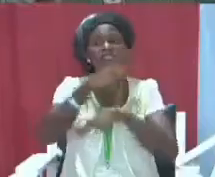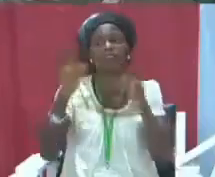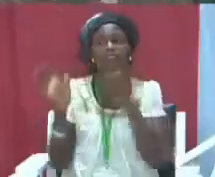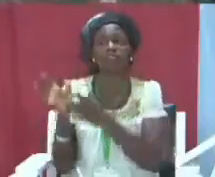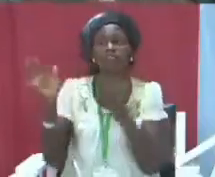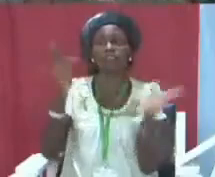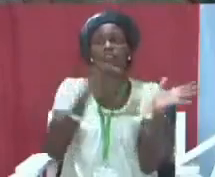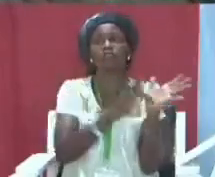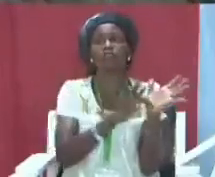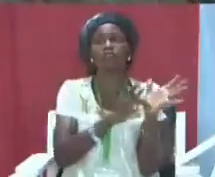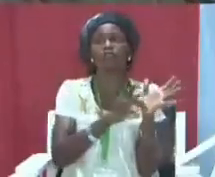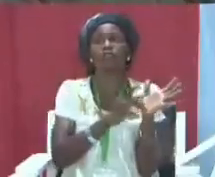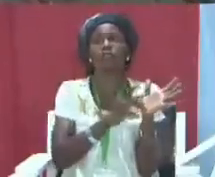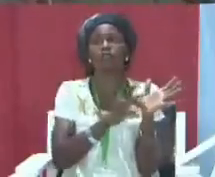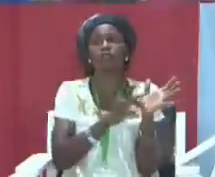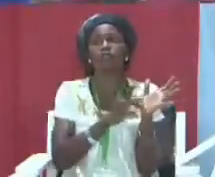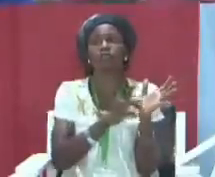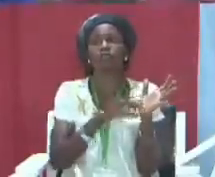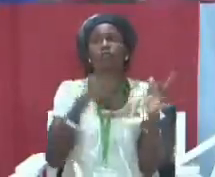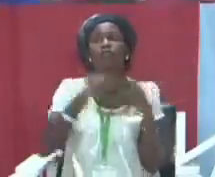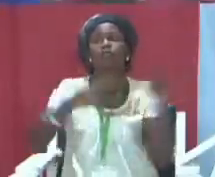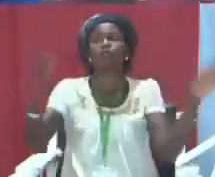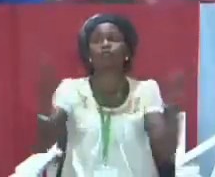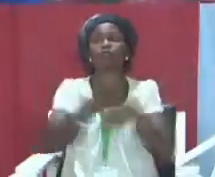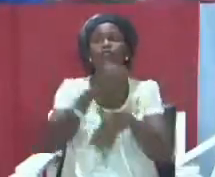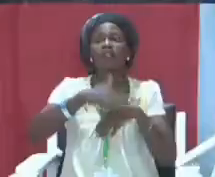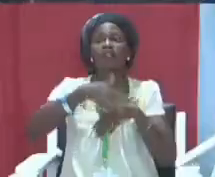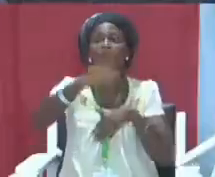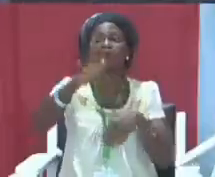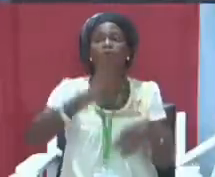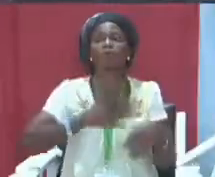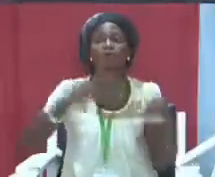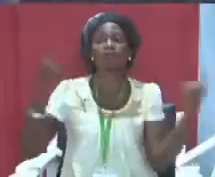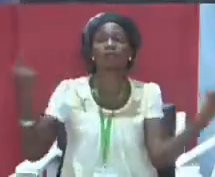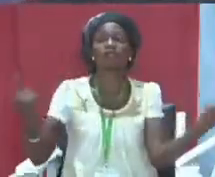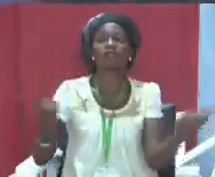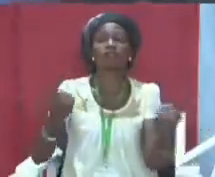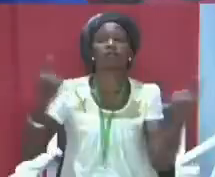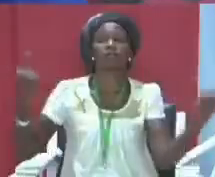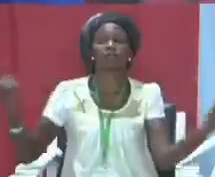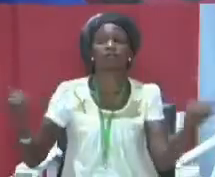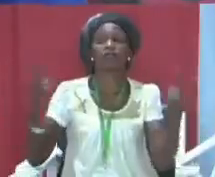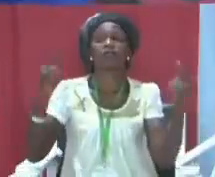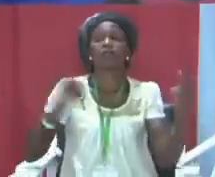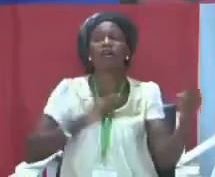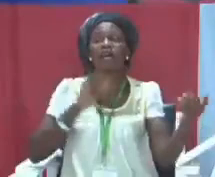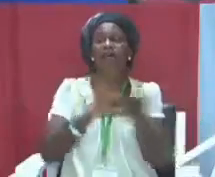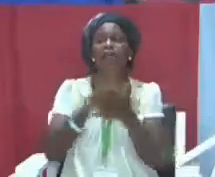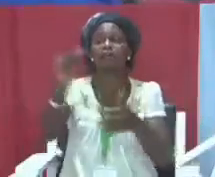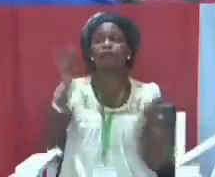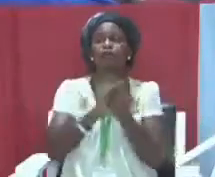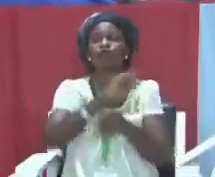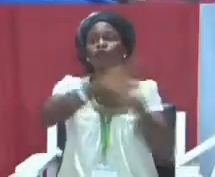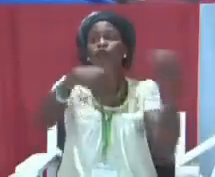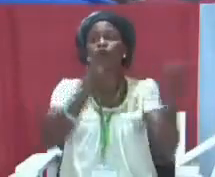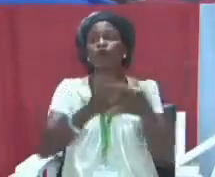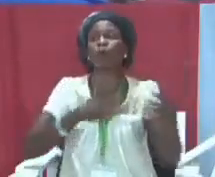Jesus to take away my sin. I believe with all my